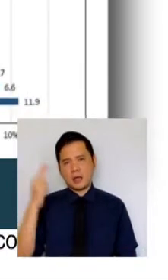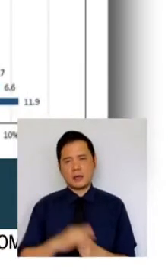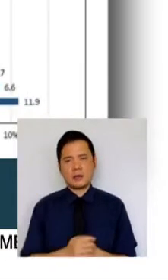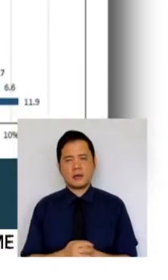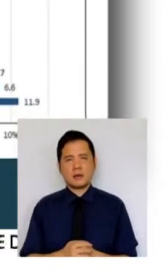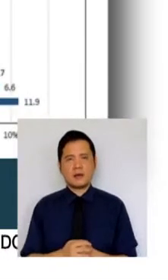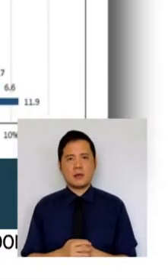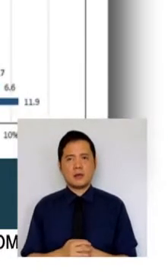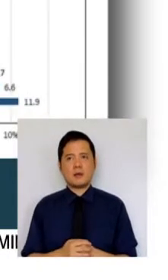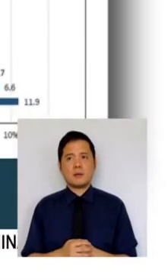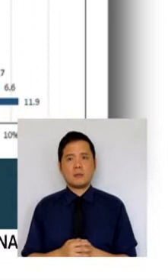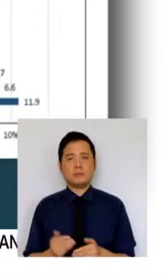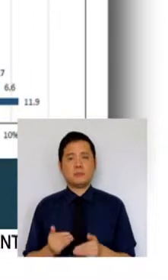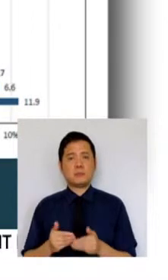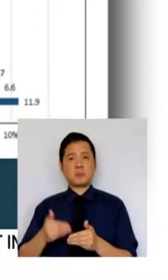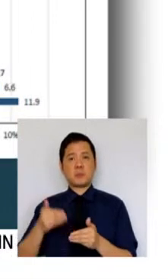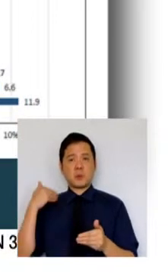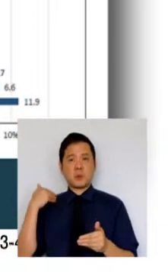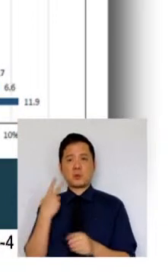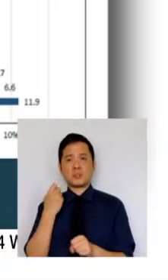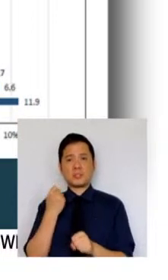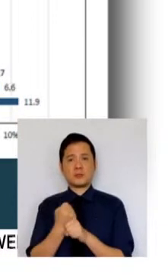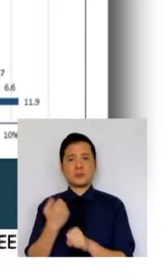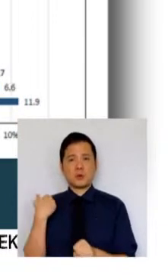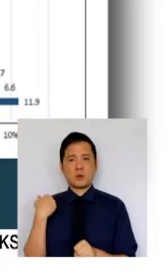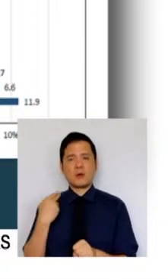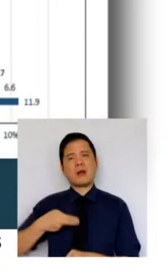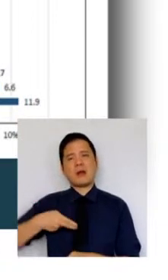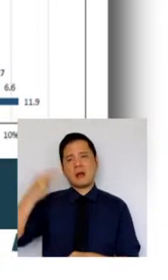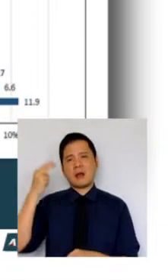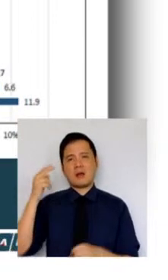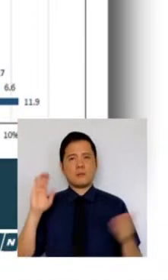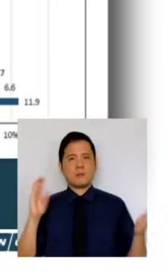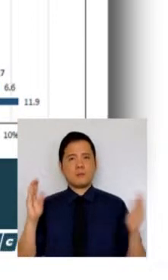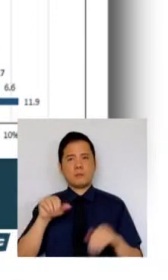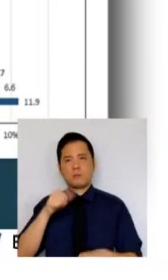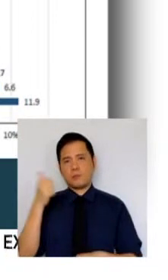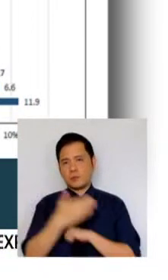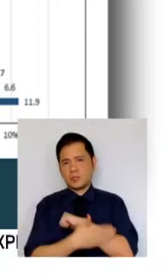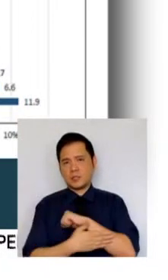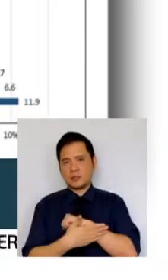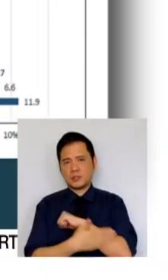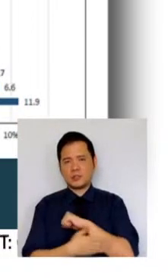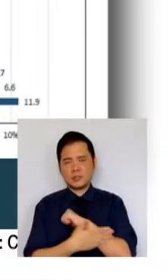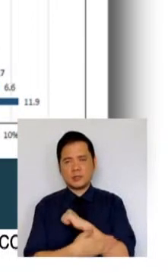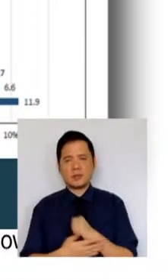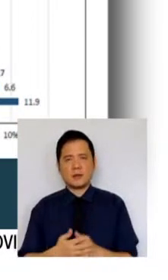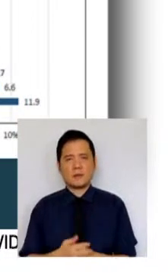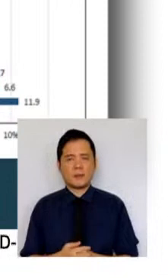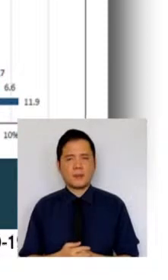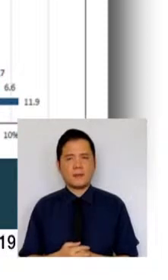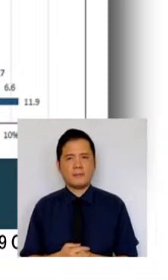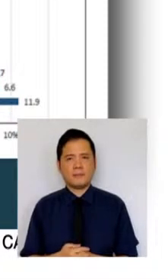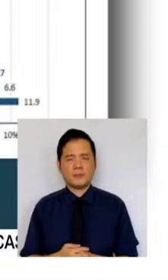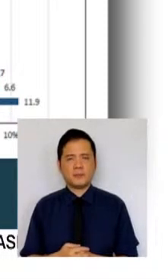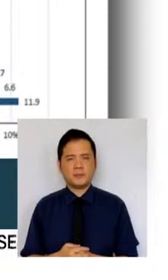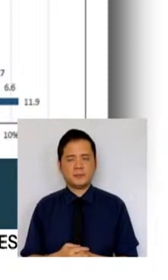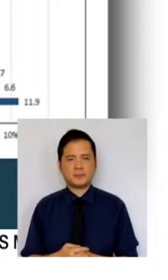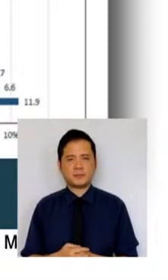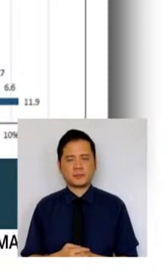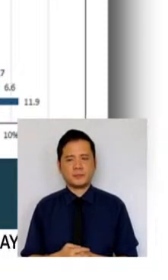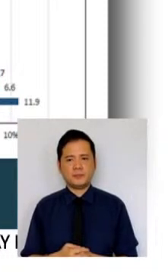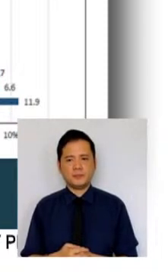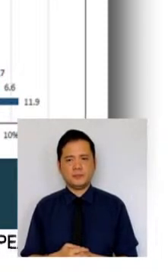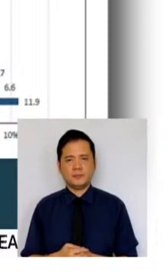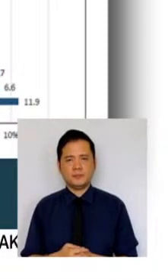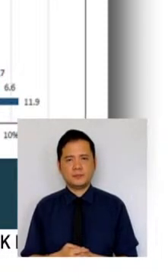pandemic, higher than many other countries at similar stages of development. And